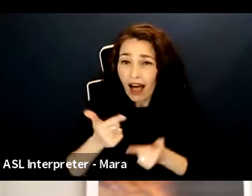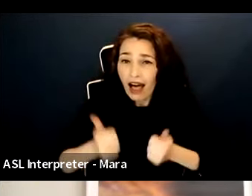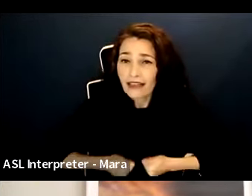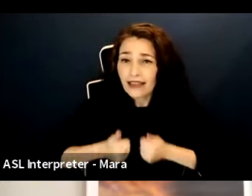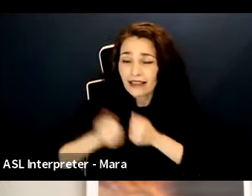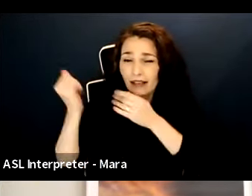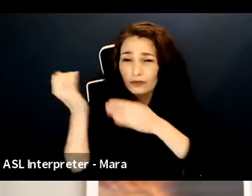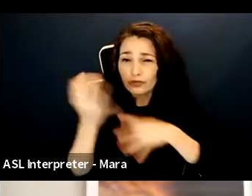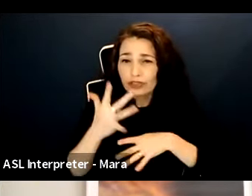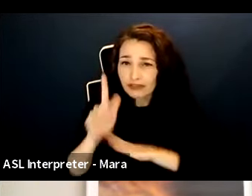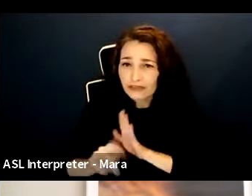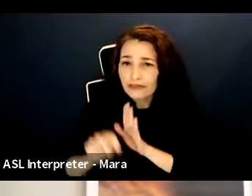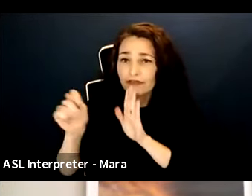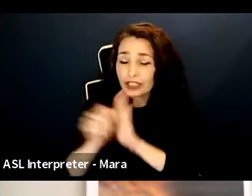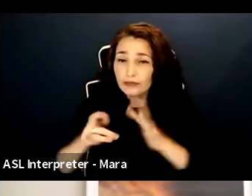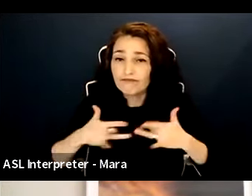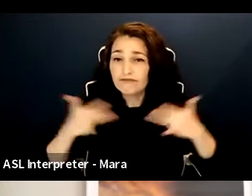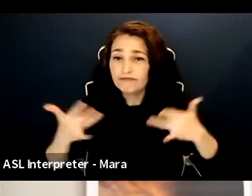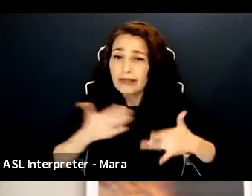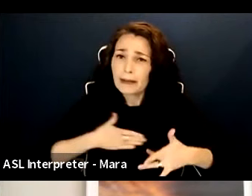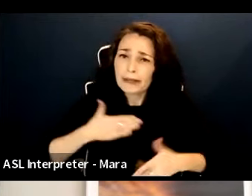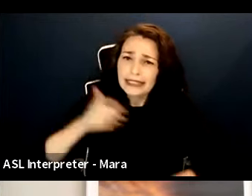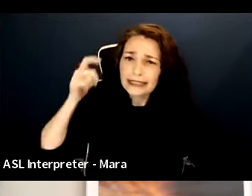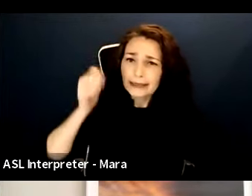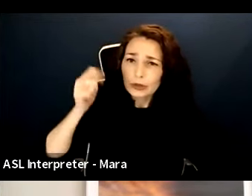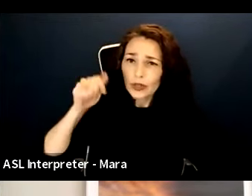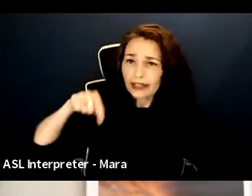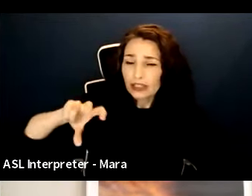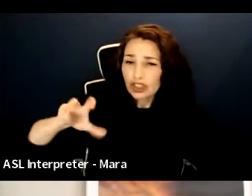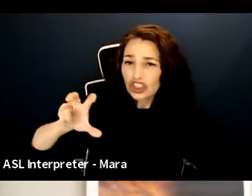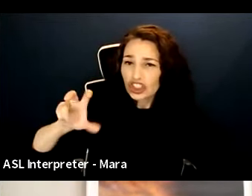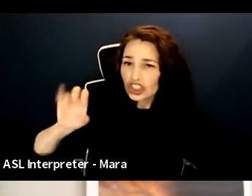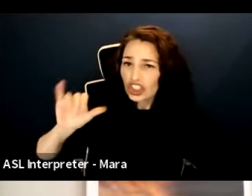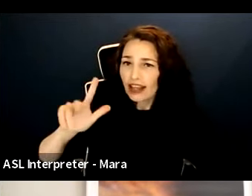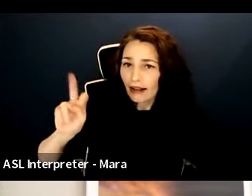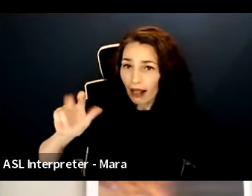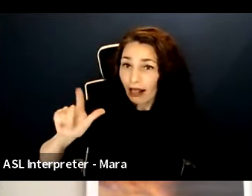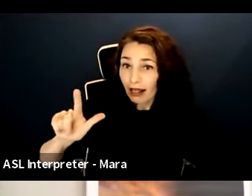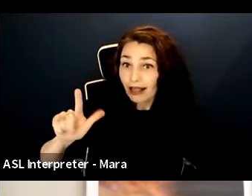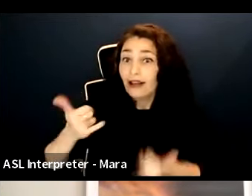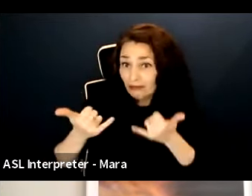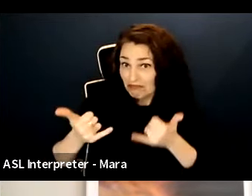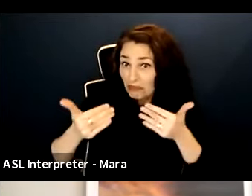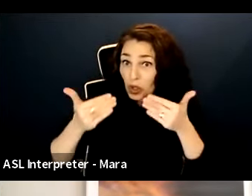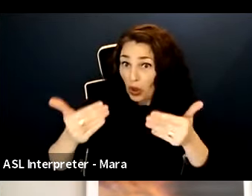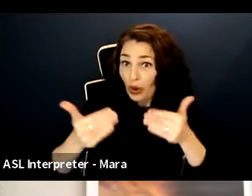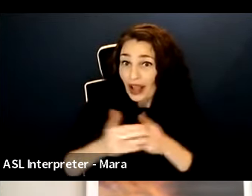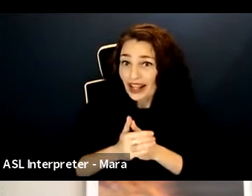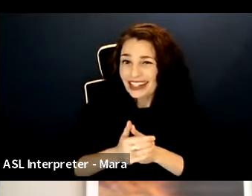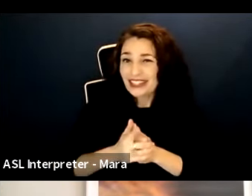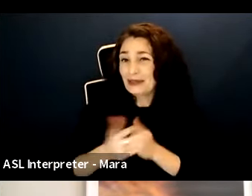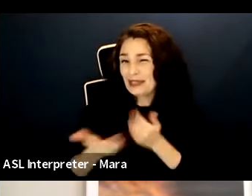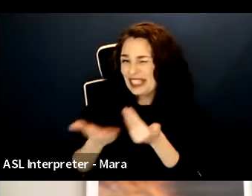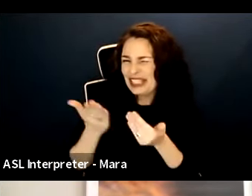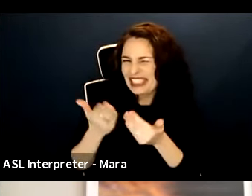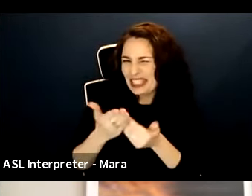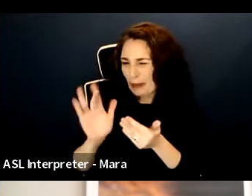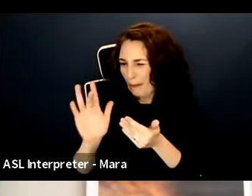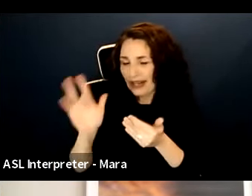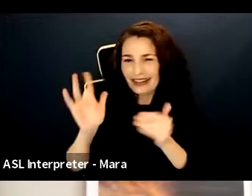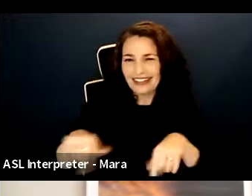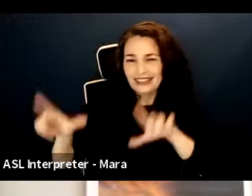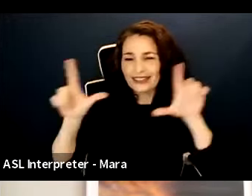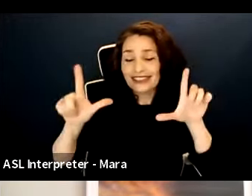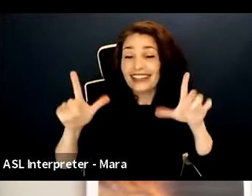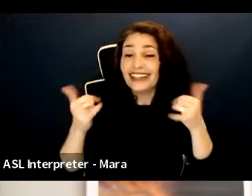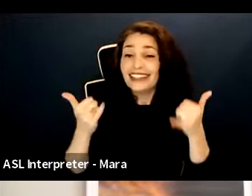events, we invite you to subscribe to this channel. You can go ahead and do that right now. It's conveniently right there on your screen. Today,